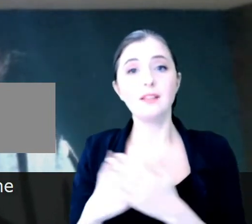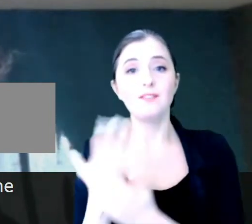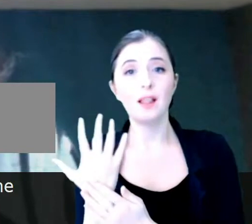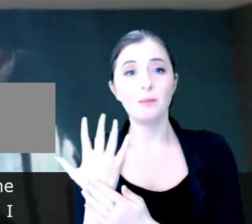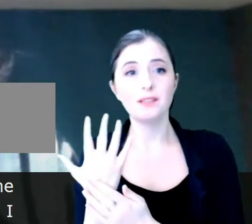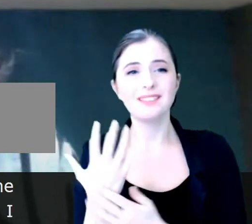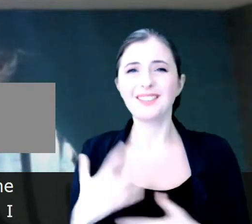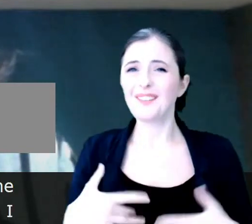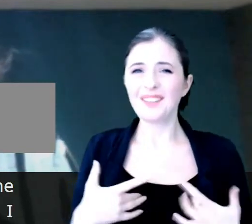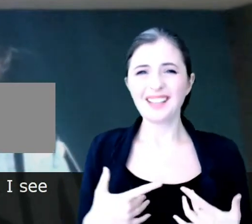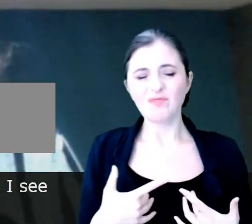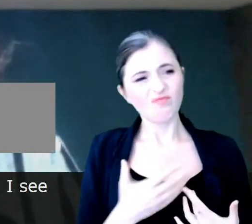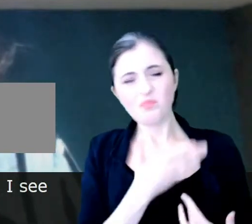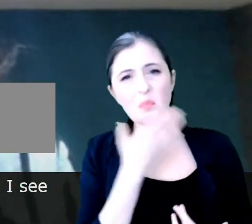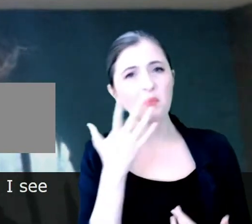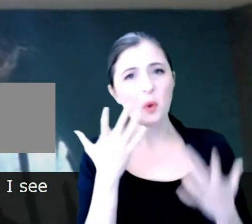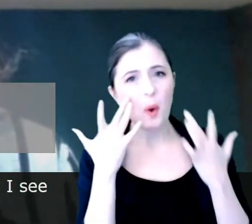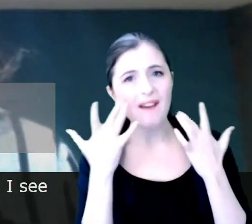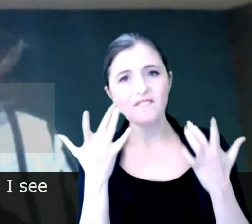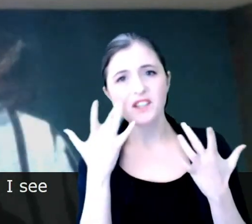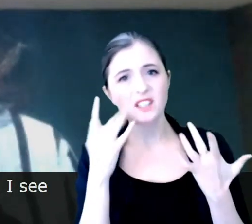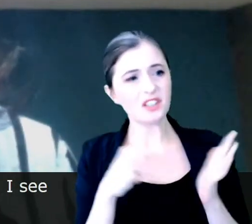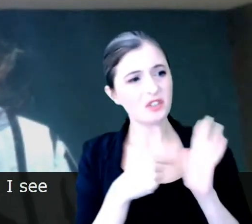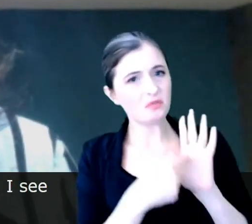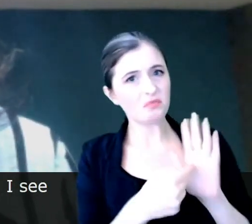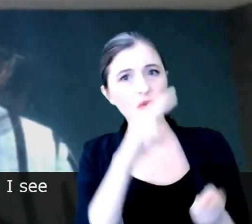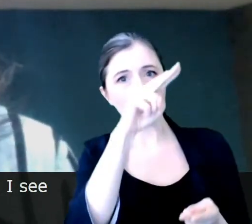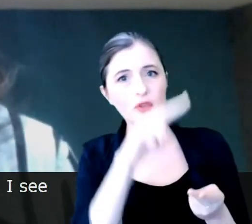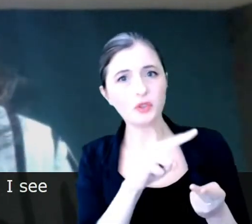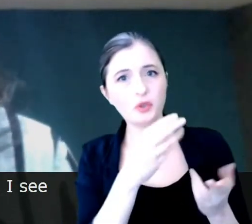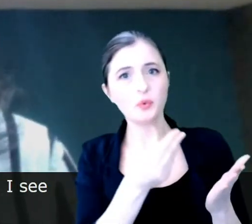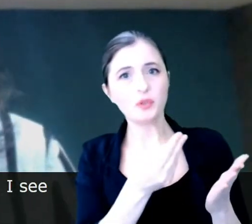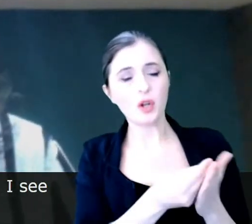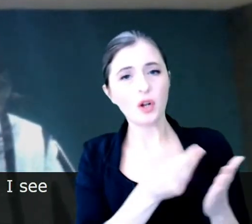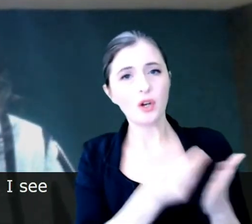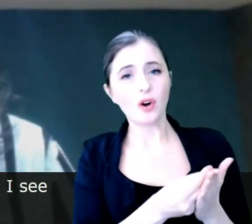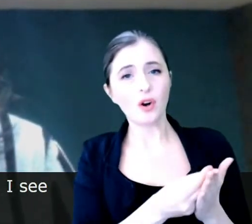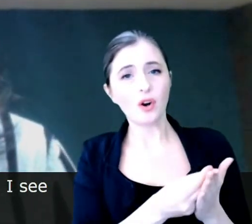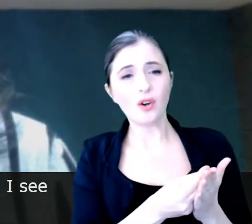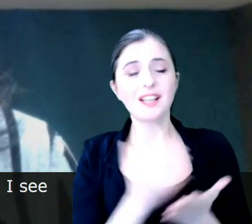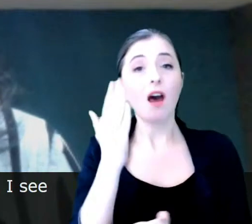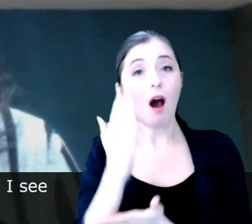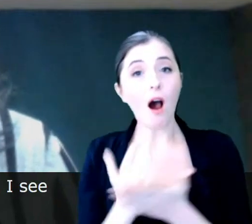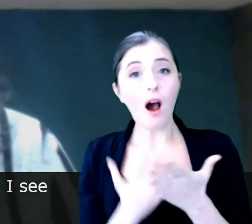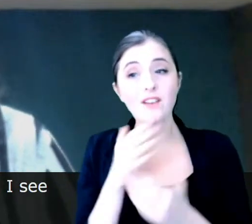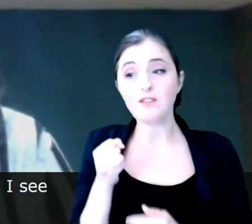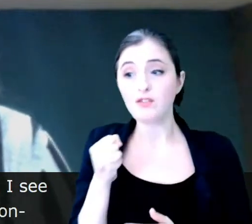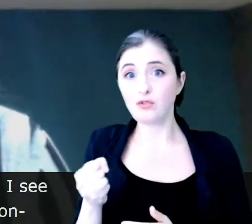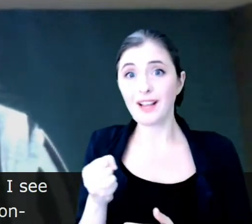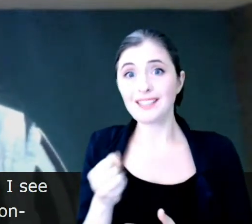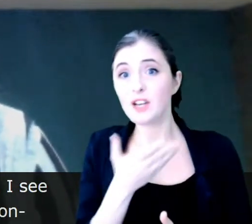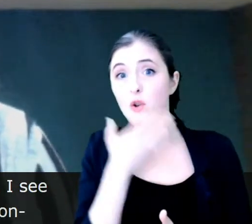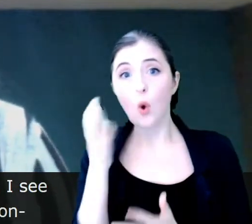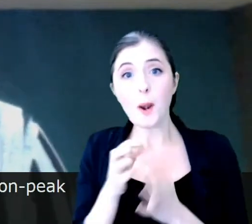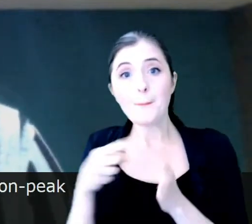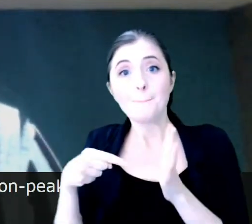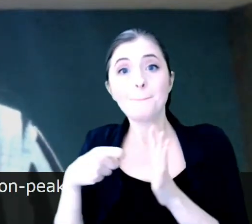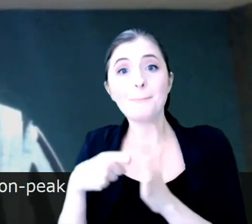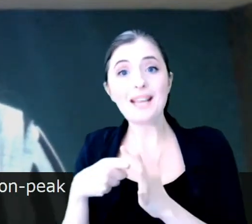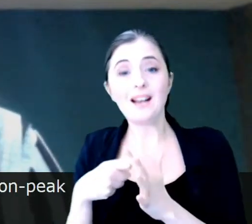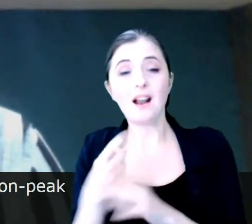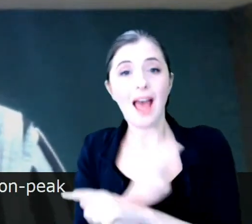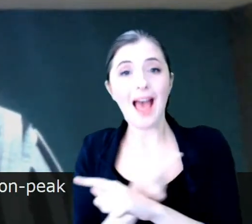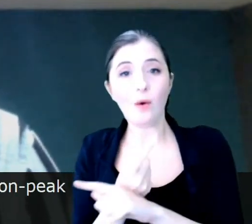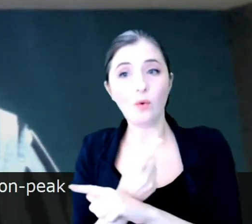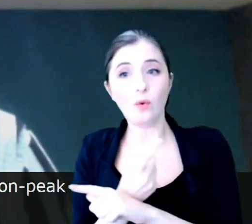costs, such as taking half the trains out of service during non-peak hours and cutting jobs. How are you proposing to cut costs